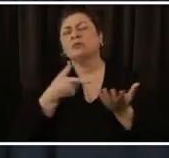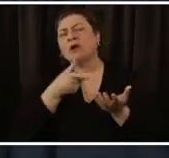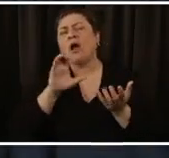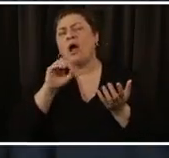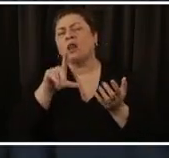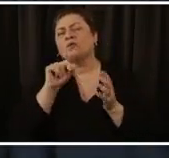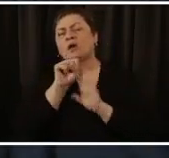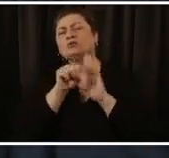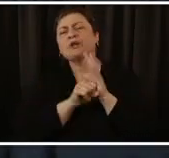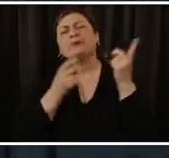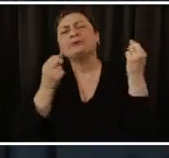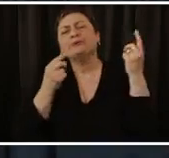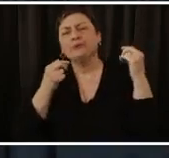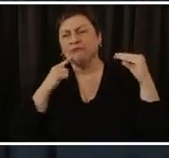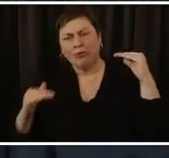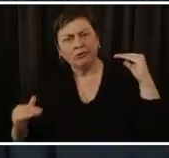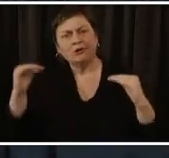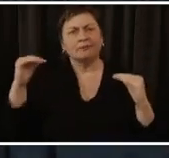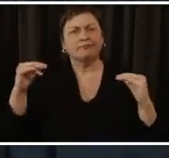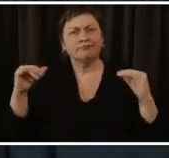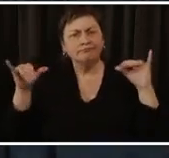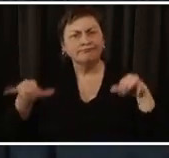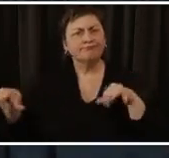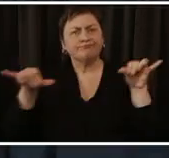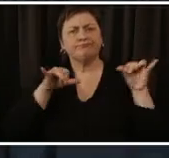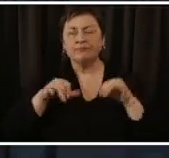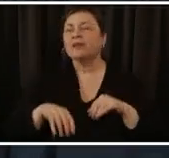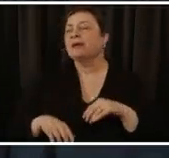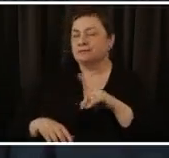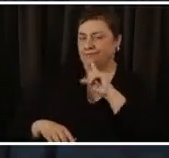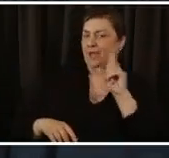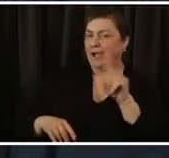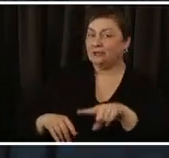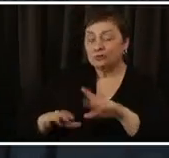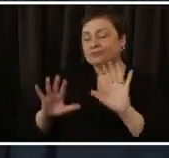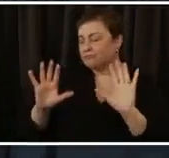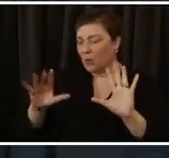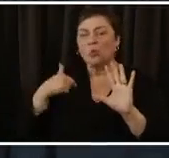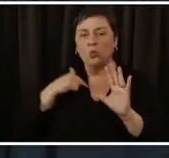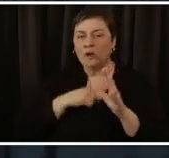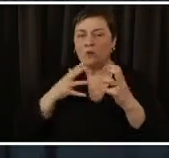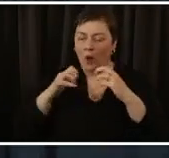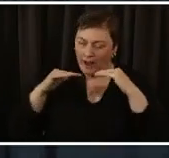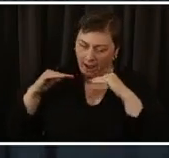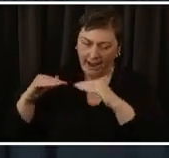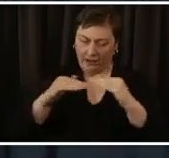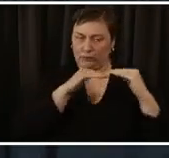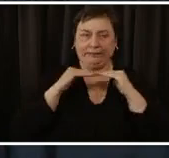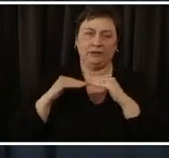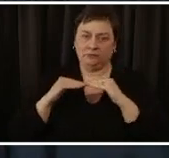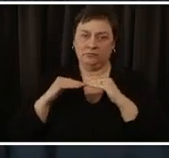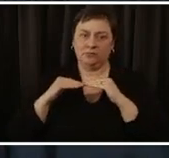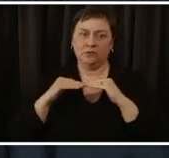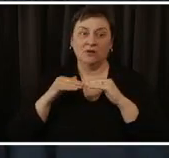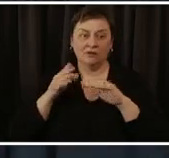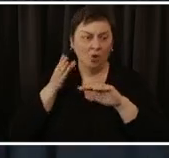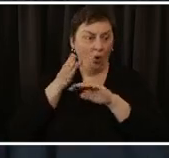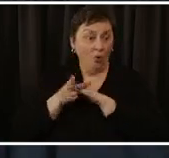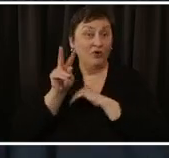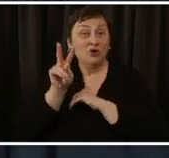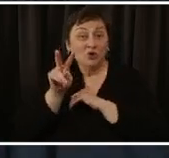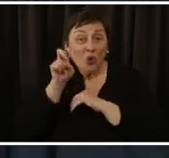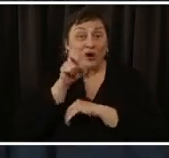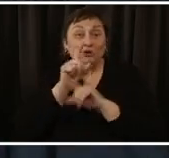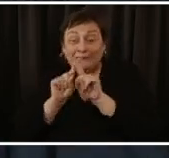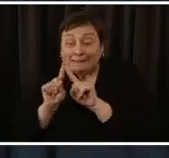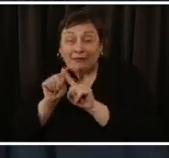Yeah, so we have a very deliberate and focused effort on vaccine equity. Over 200 vaccine equity clinics